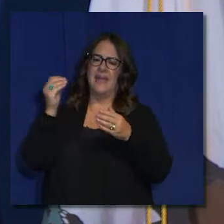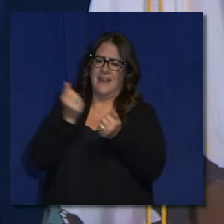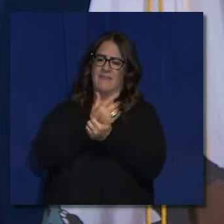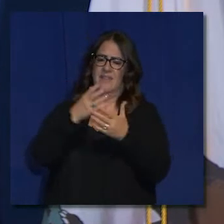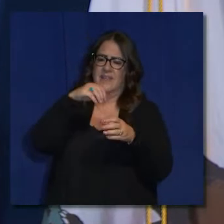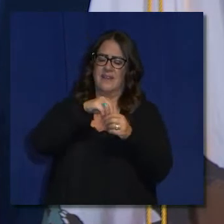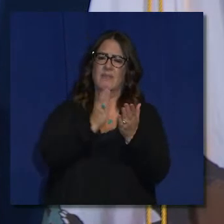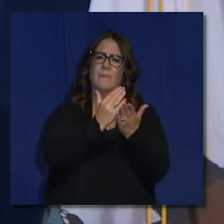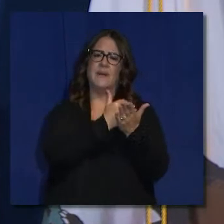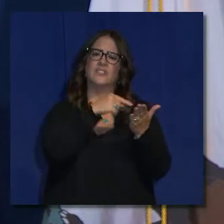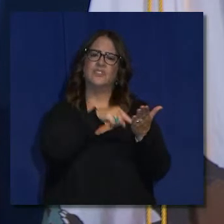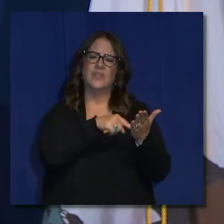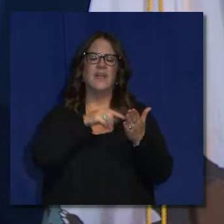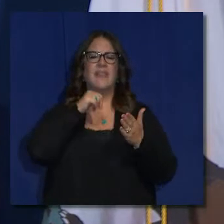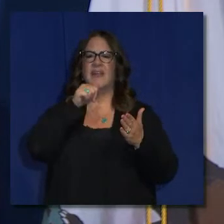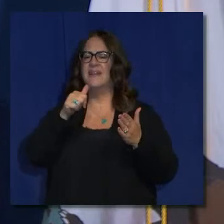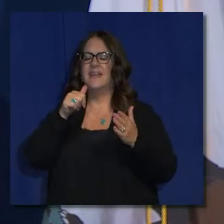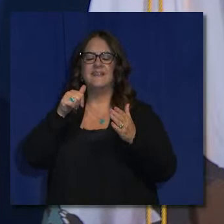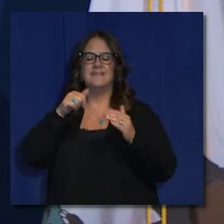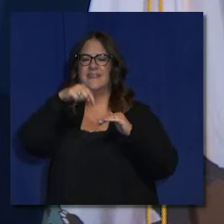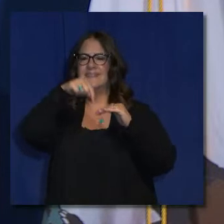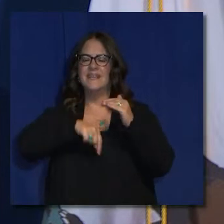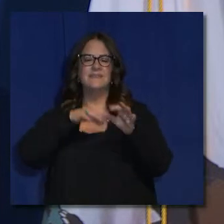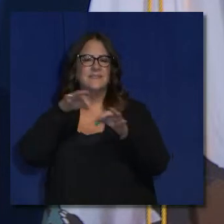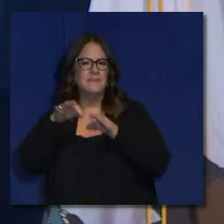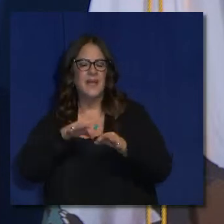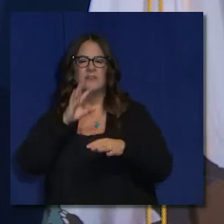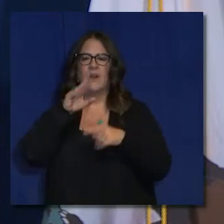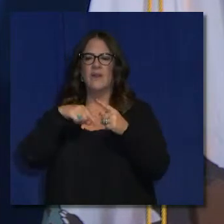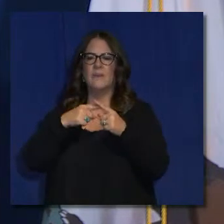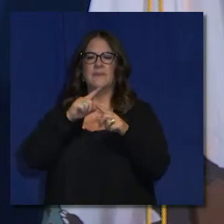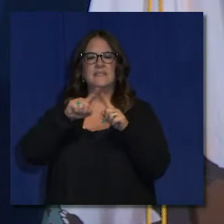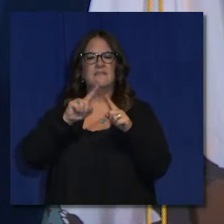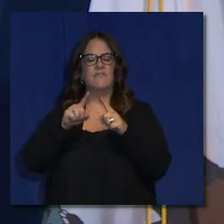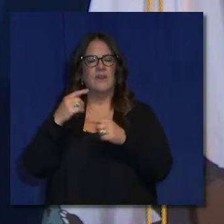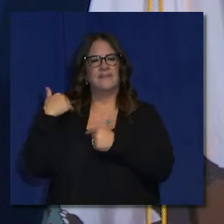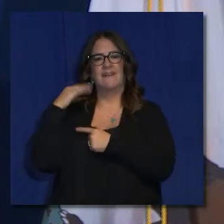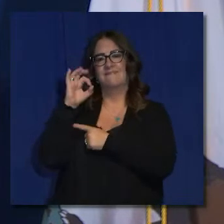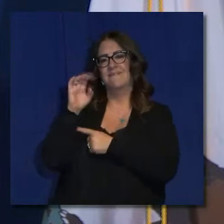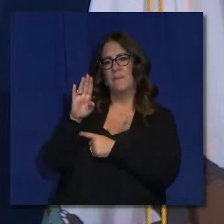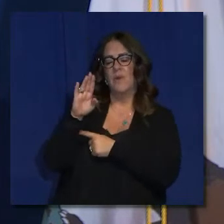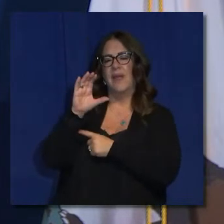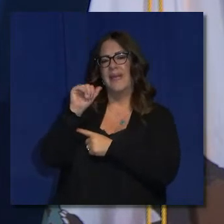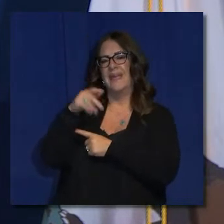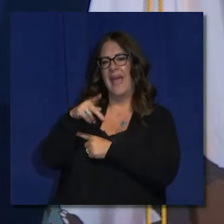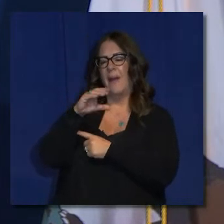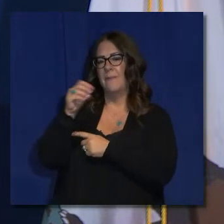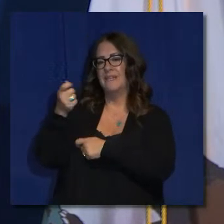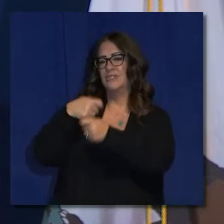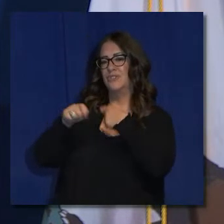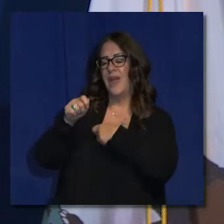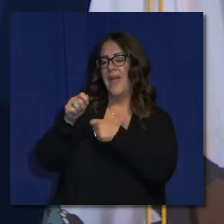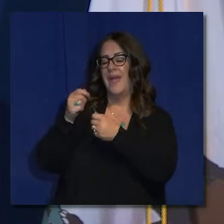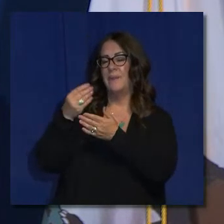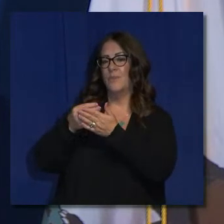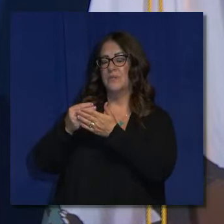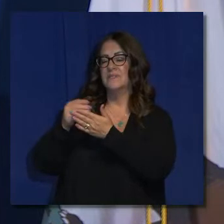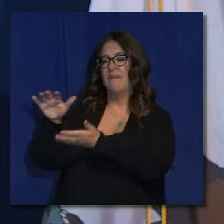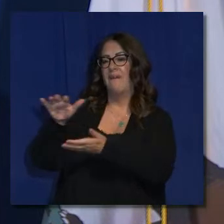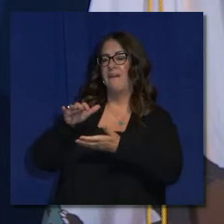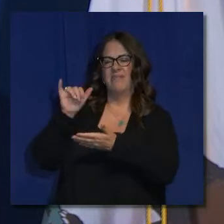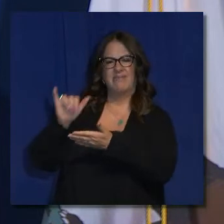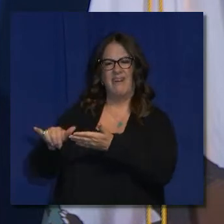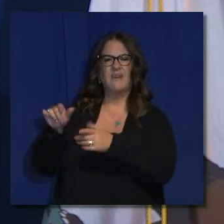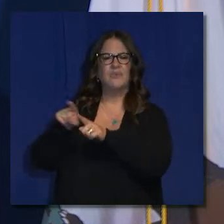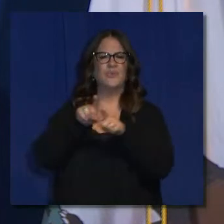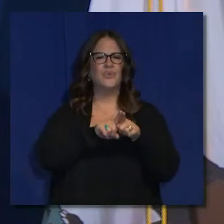also not highlighted, including utilization of some of the February cap and trade proceeds. And I'm very grateful